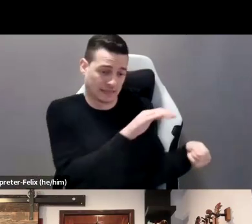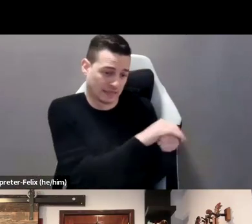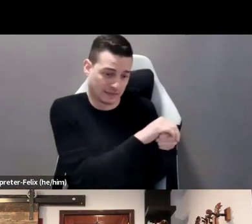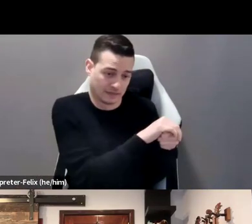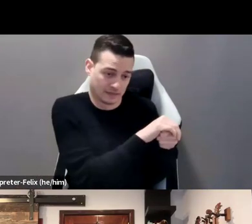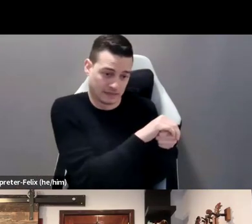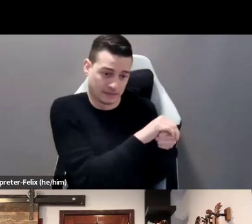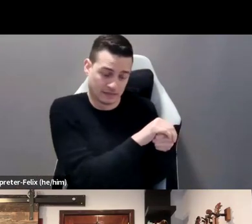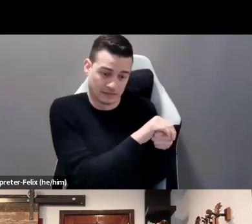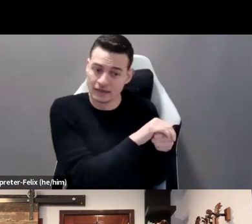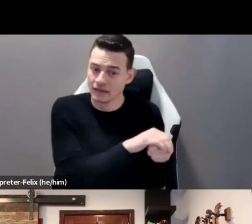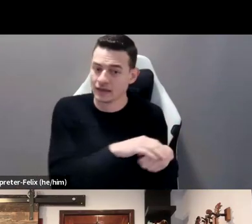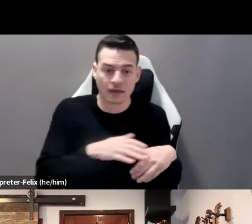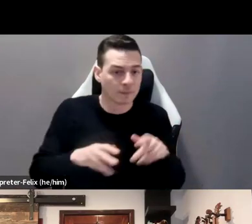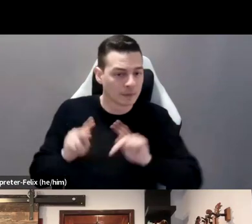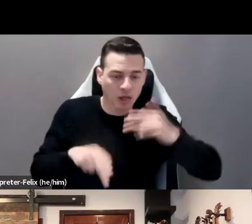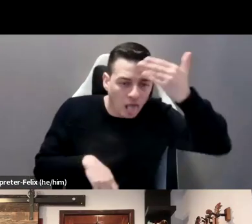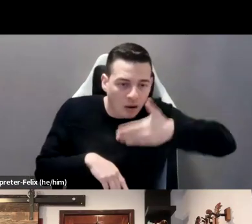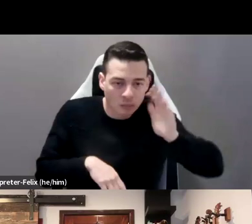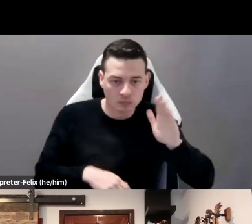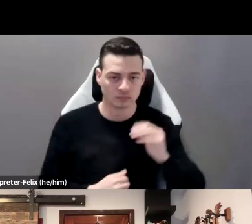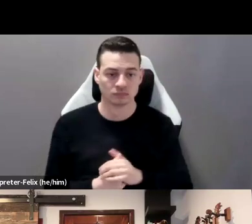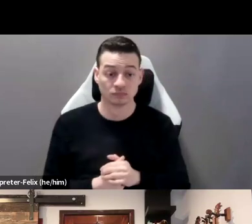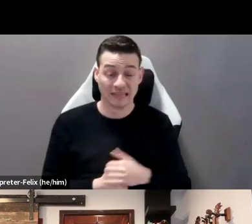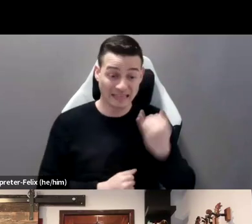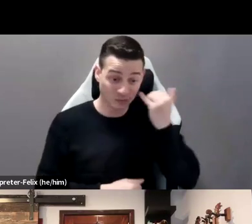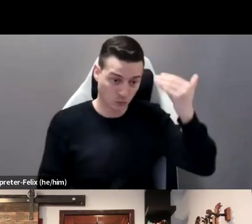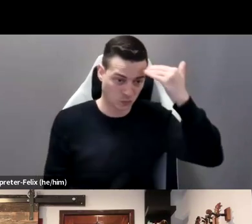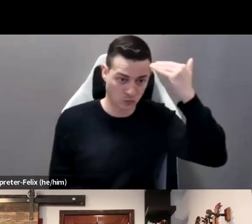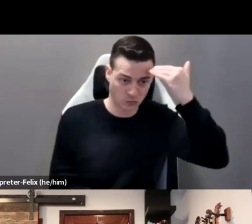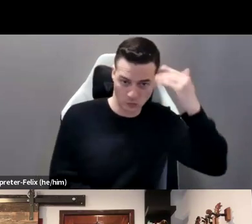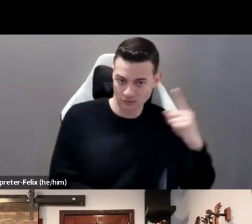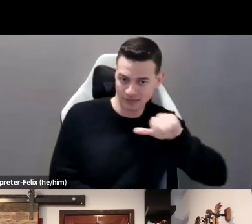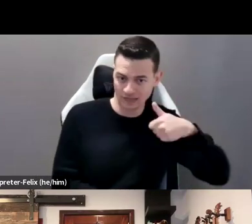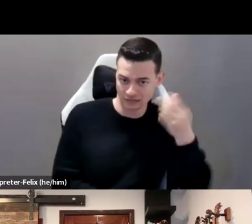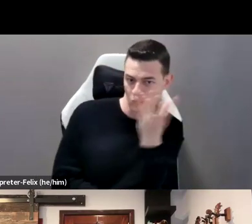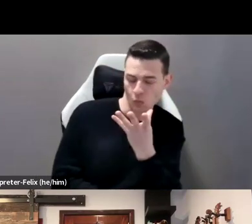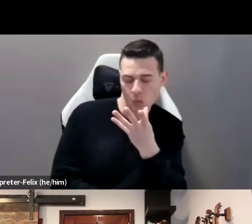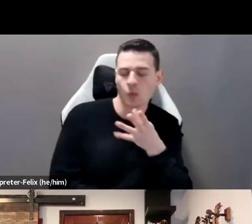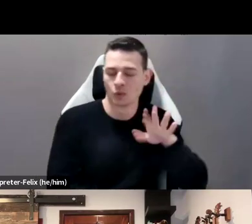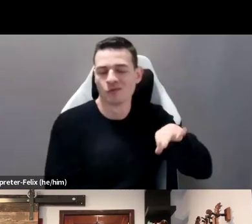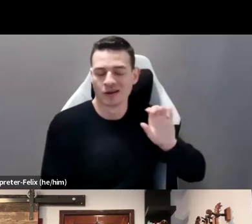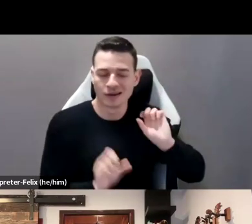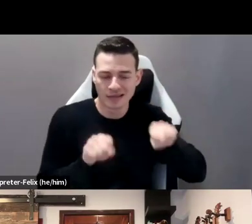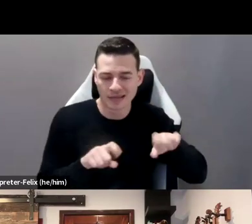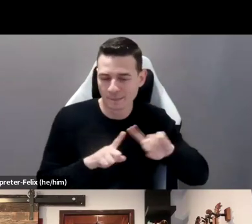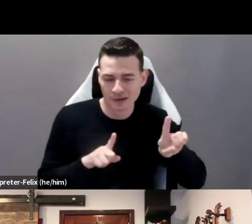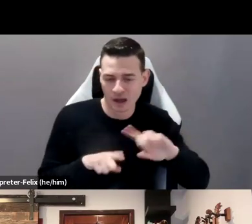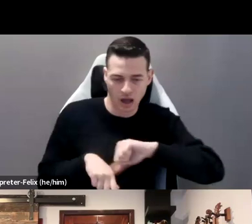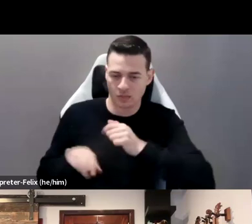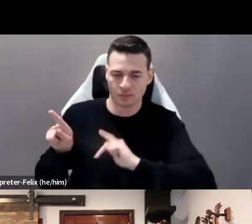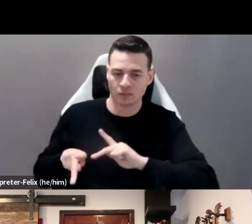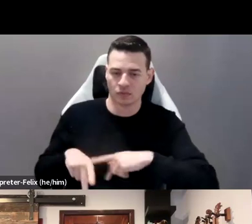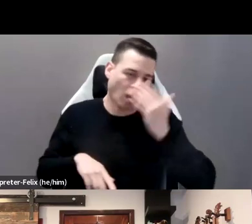that you couldn't really tell at all unless like you knew from someone else. So that's the only way that I was